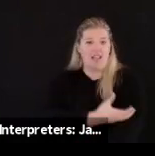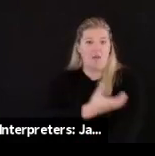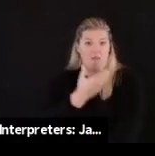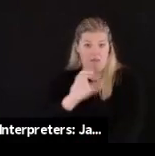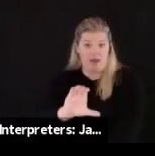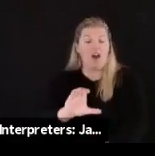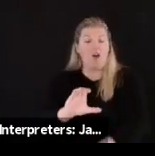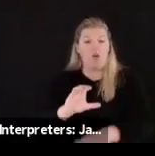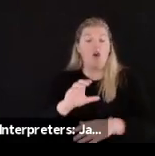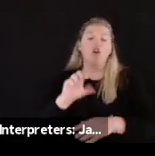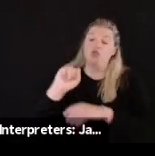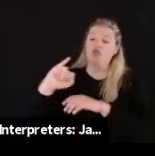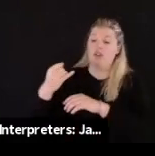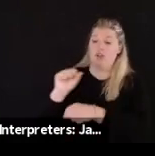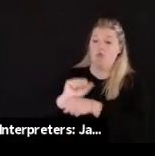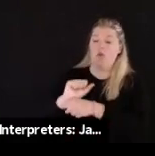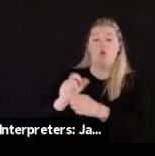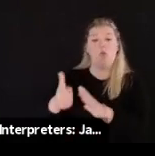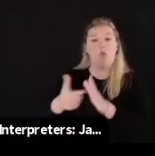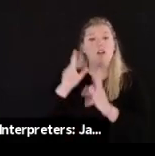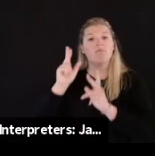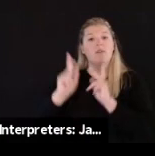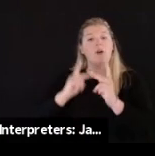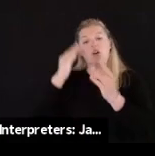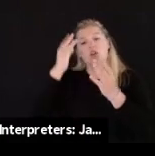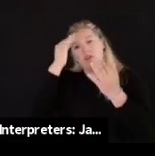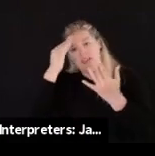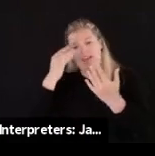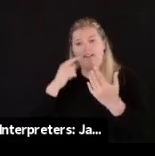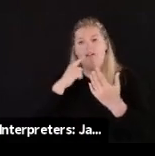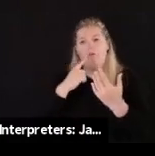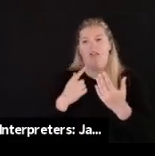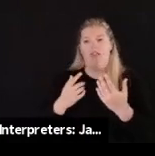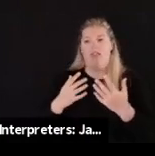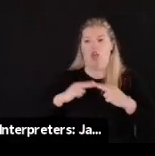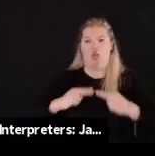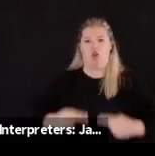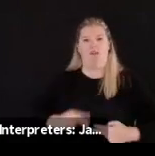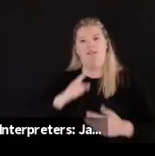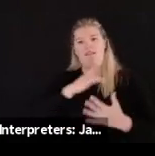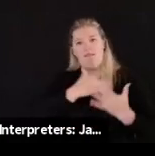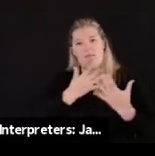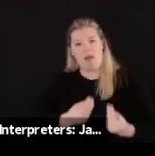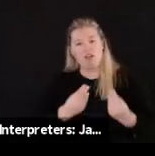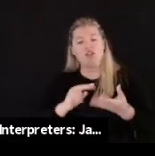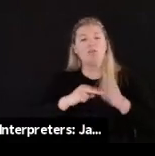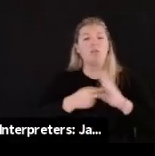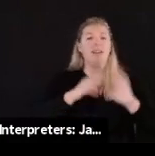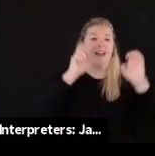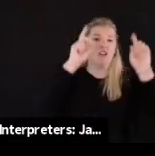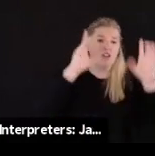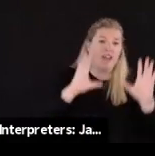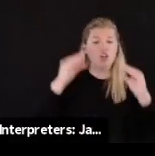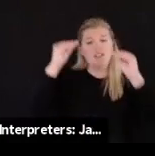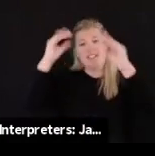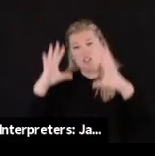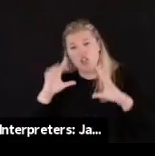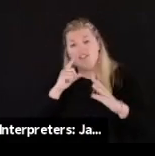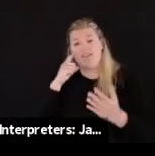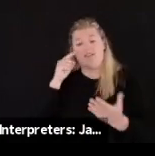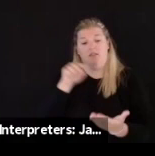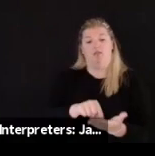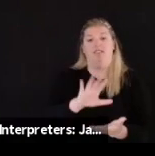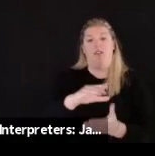justice work requires people to think with empathy and compassion. It requires educators and teachers to see students as humans